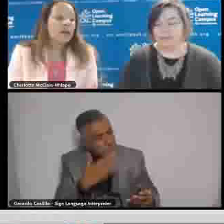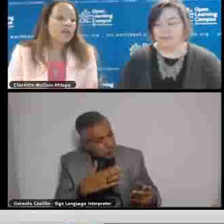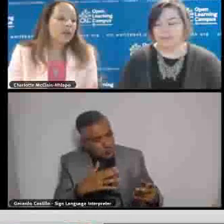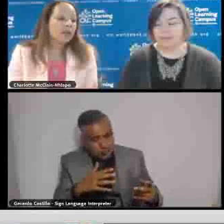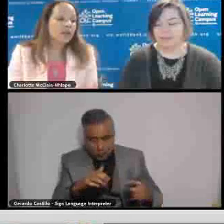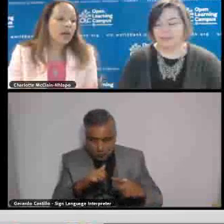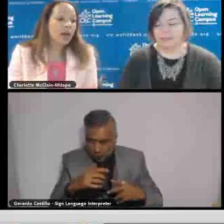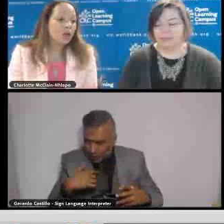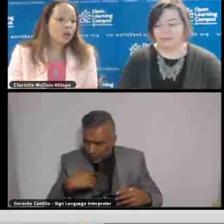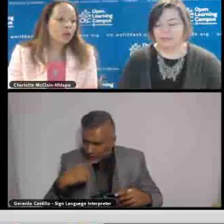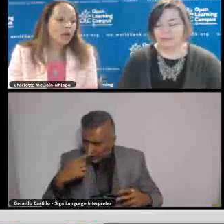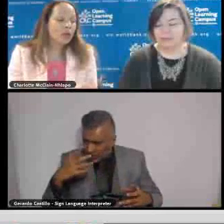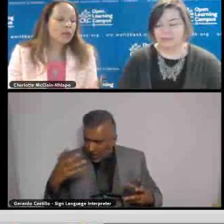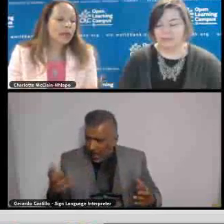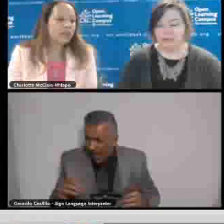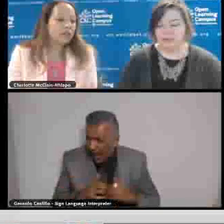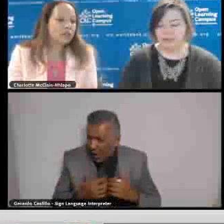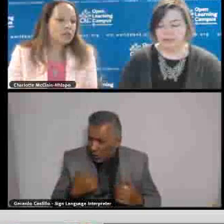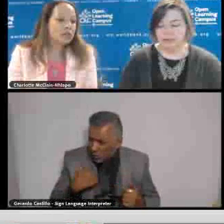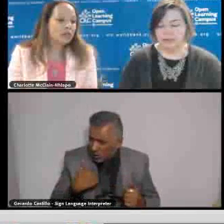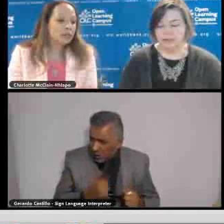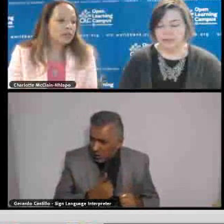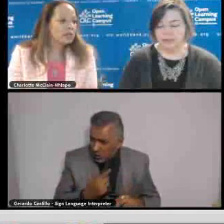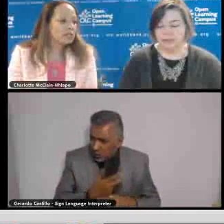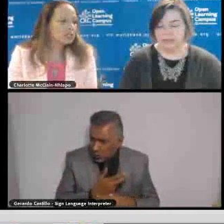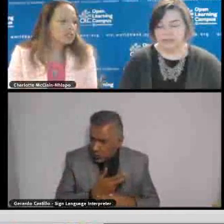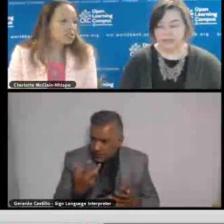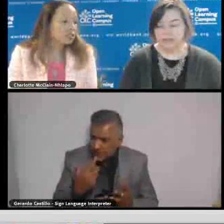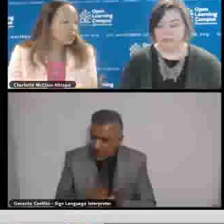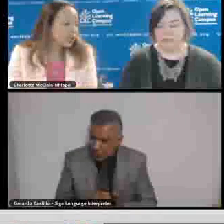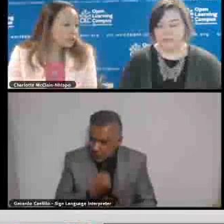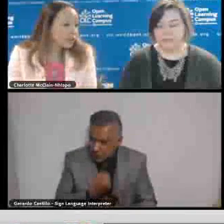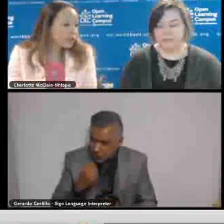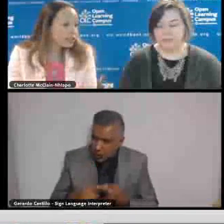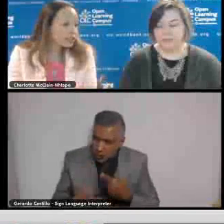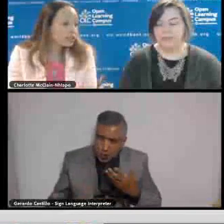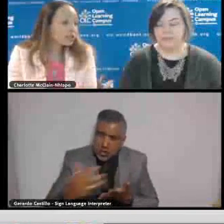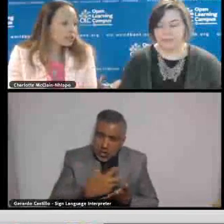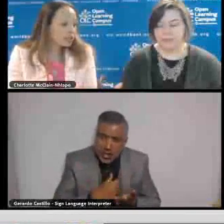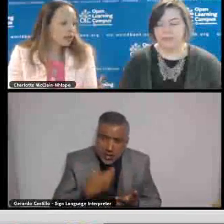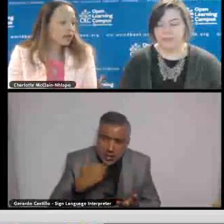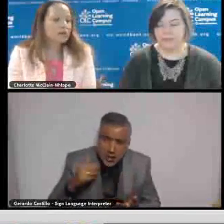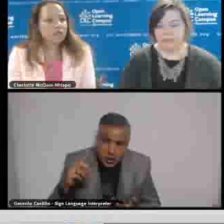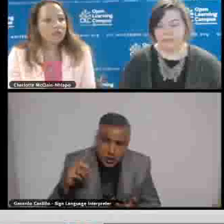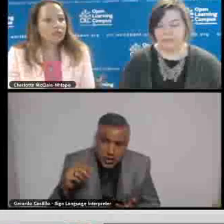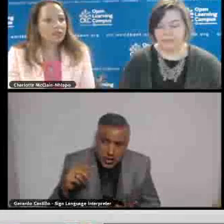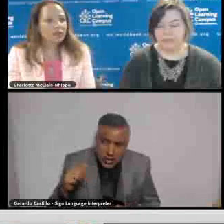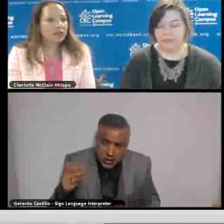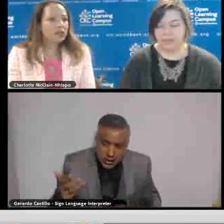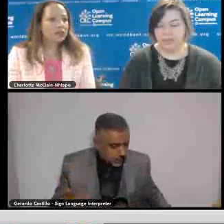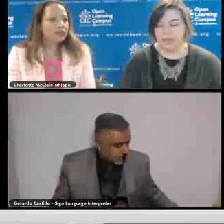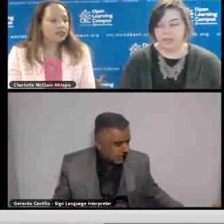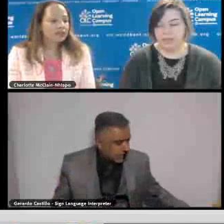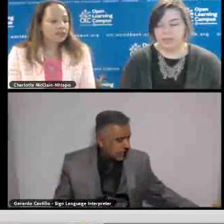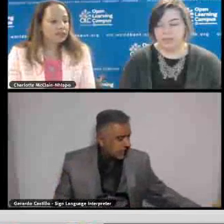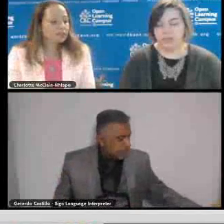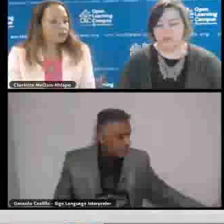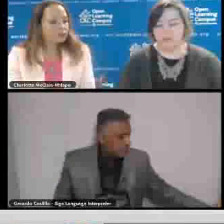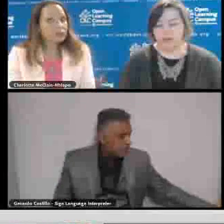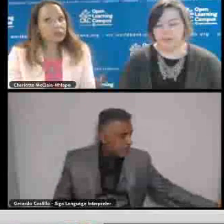around how we might use these opportunities to collect better data? Your thoughts, Margaret?